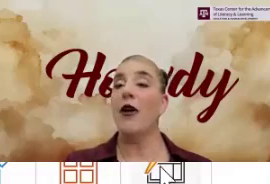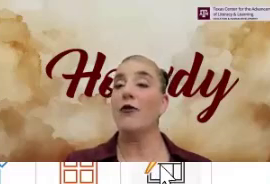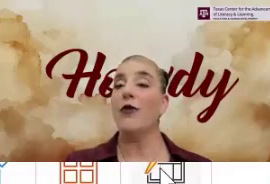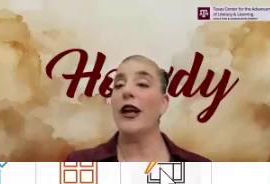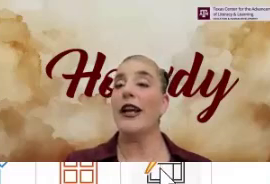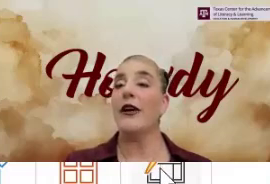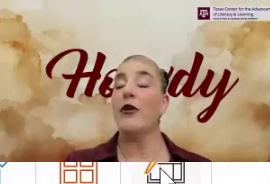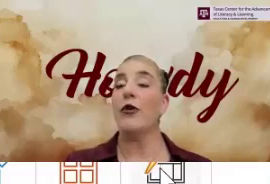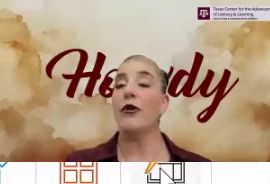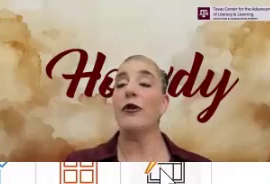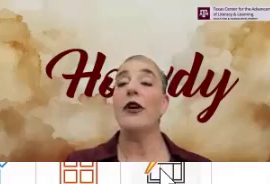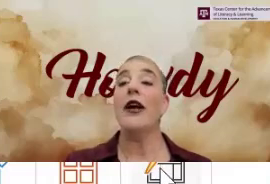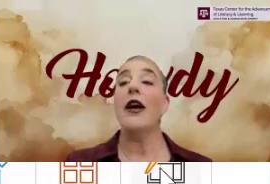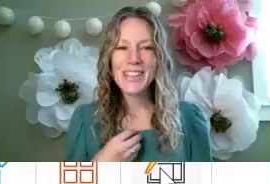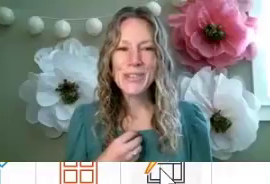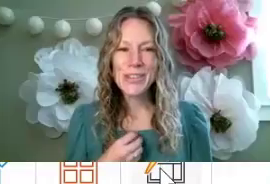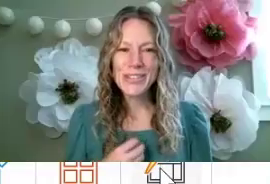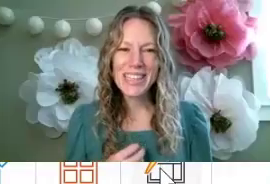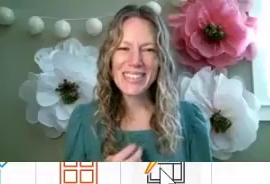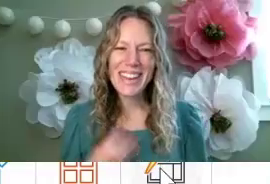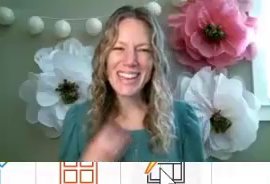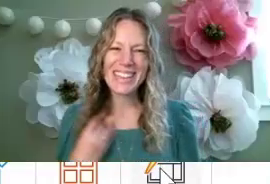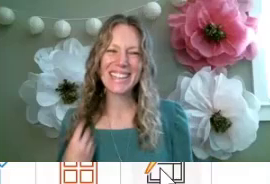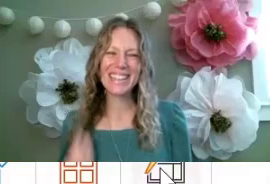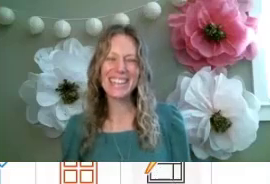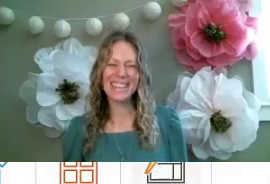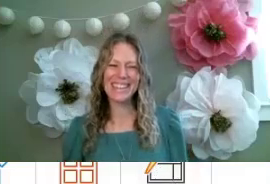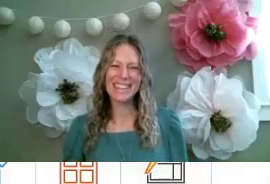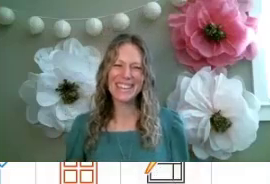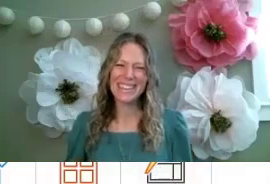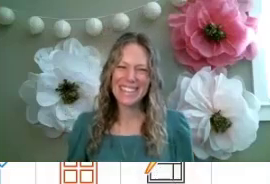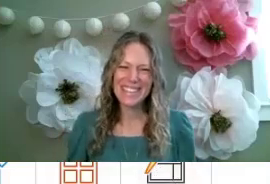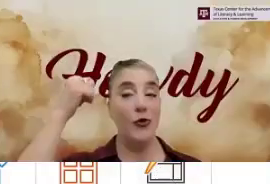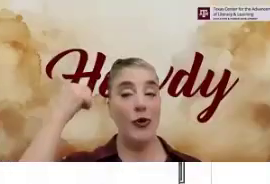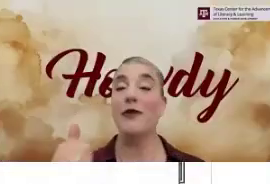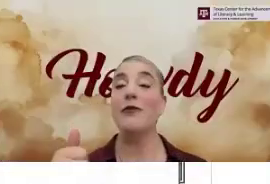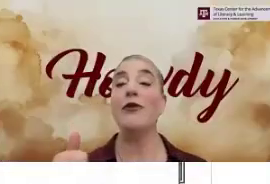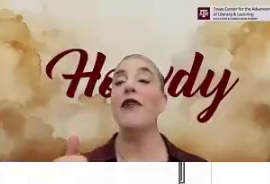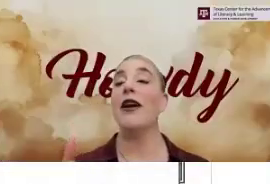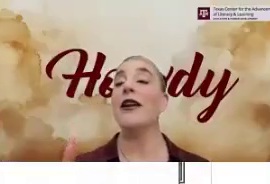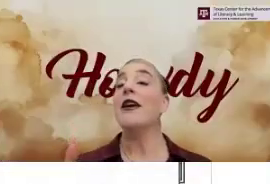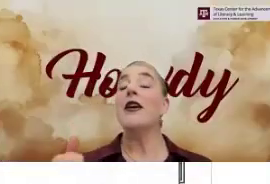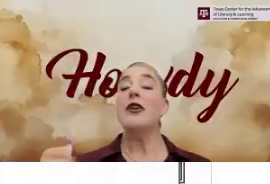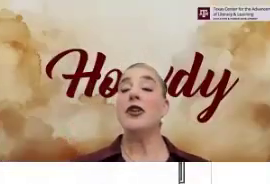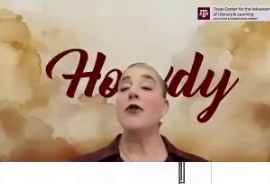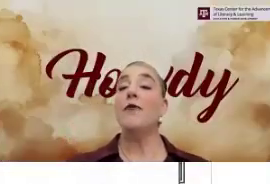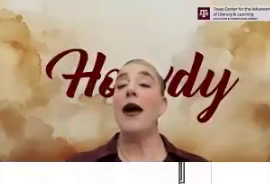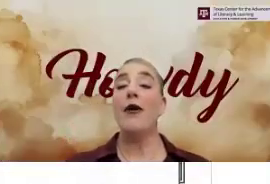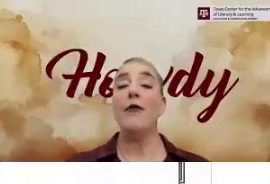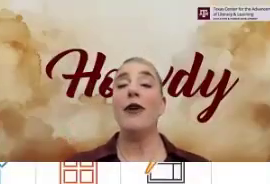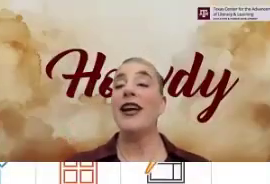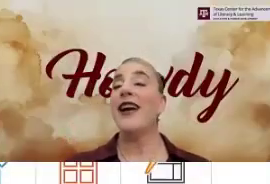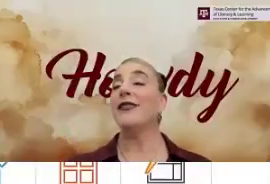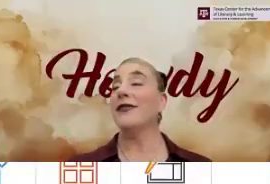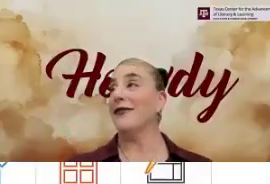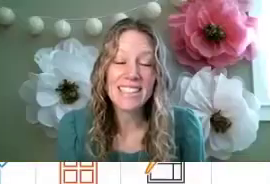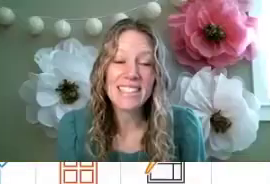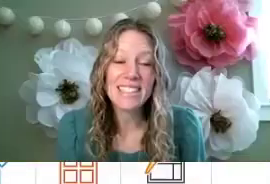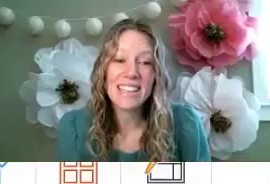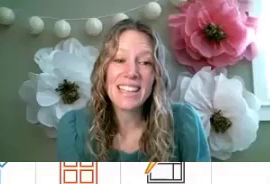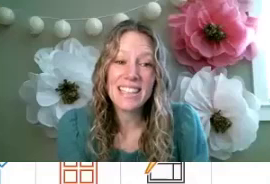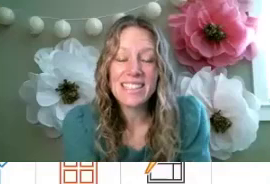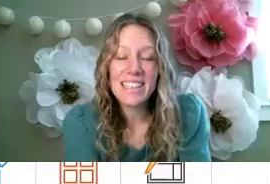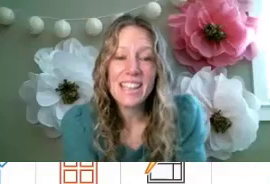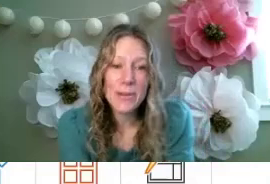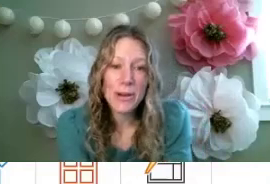in the far right-hand corner? Yeah, don't use it, right? Yeah, exactly. Okay, so we're gonna move on. You know, PowerPoint. I did get